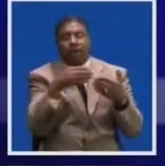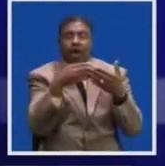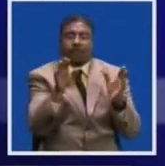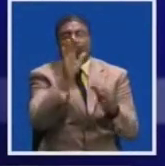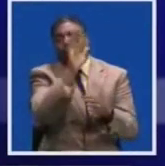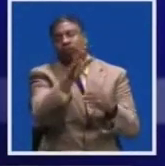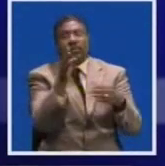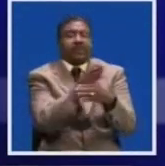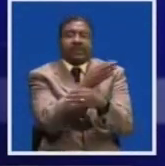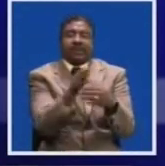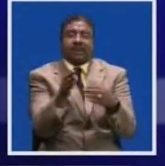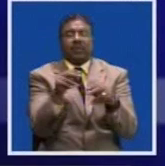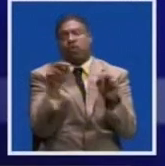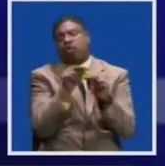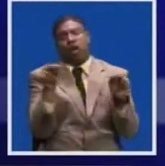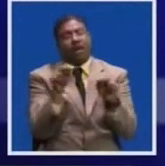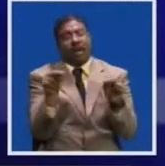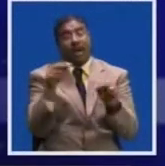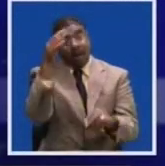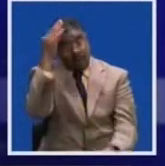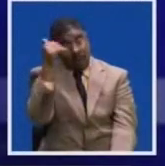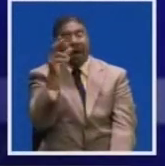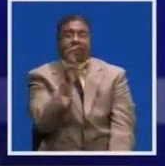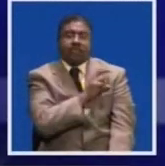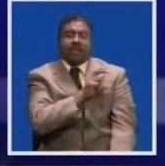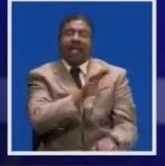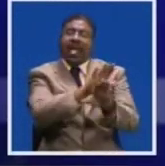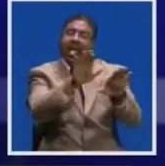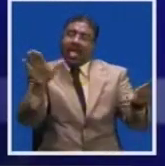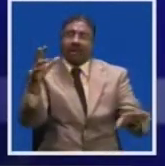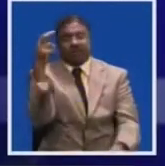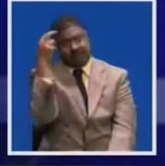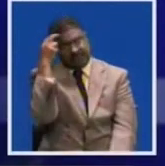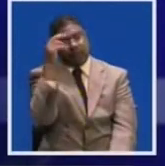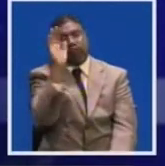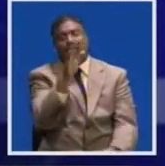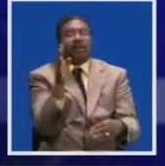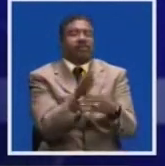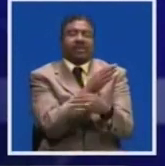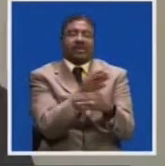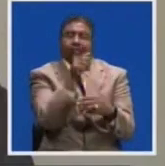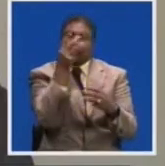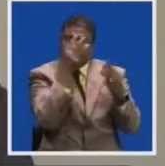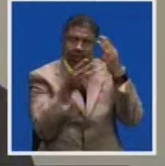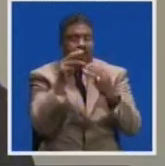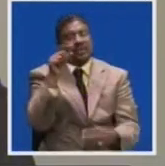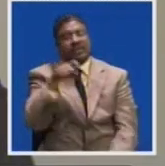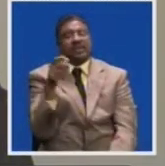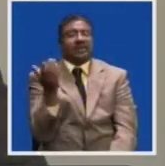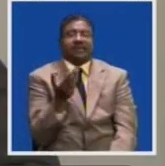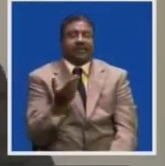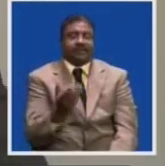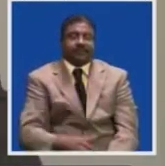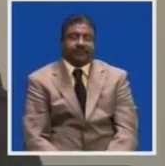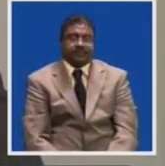operate normally. He said police have been deployed to guard all South African-owned businesses in the province. I wish to